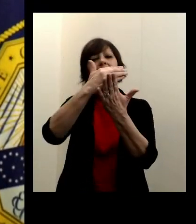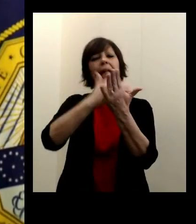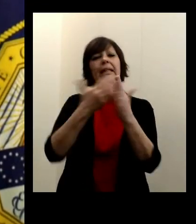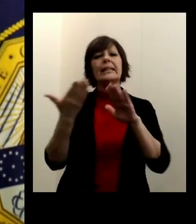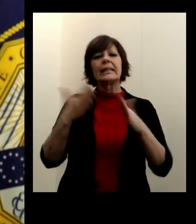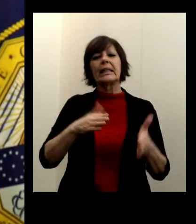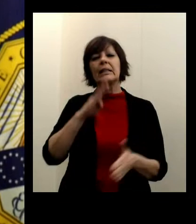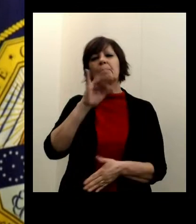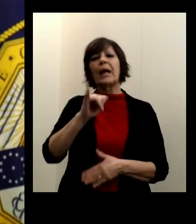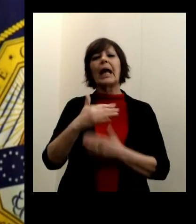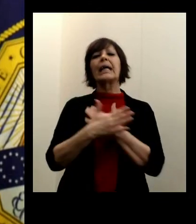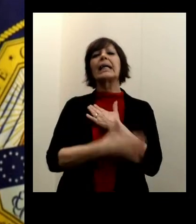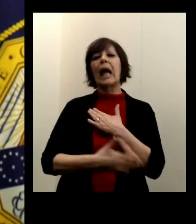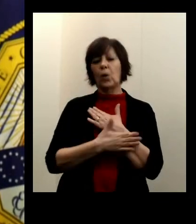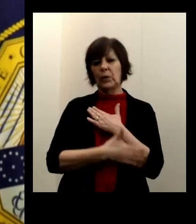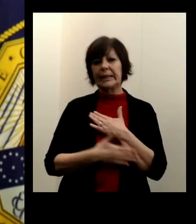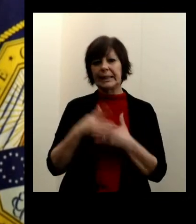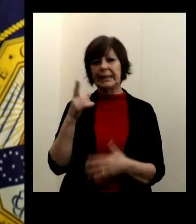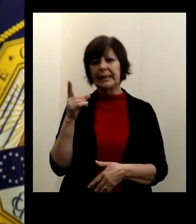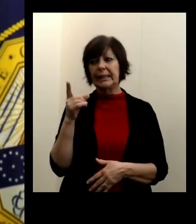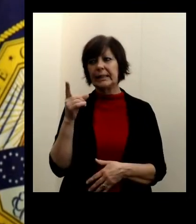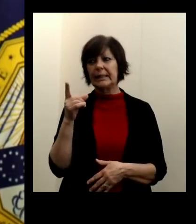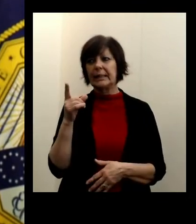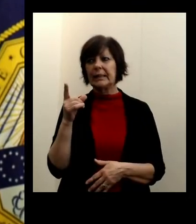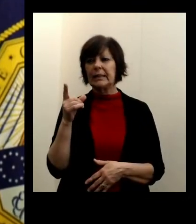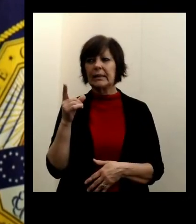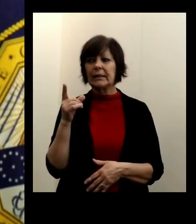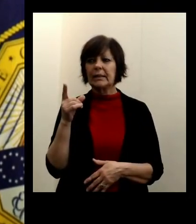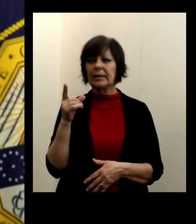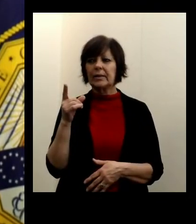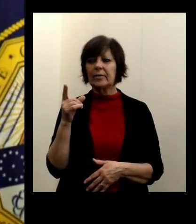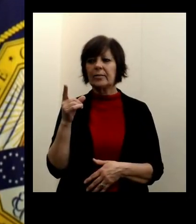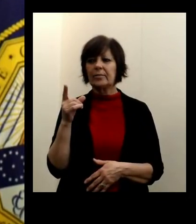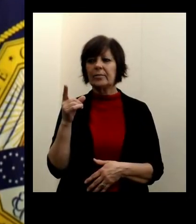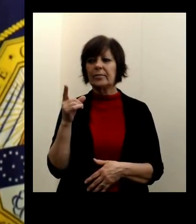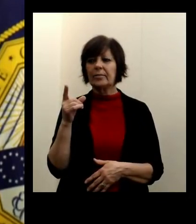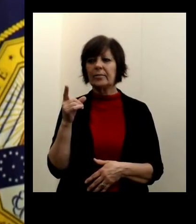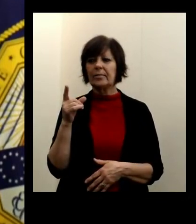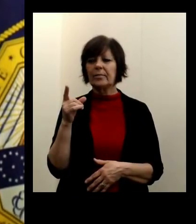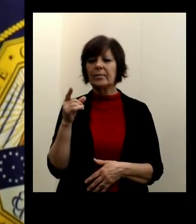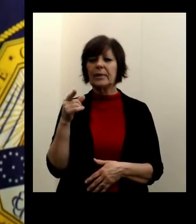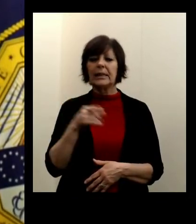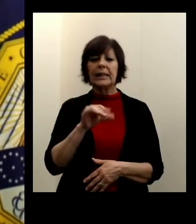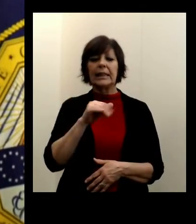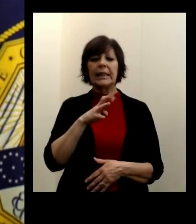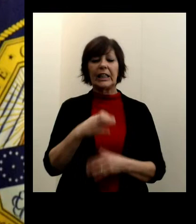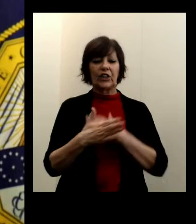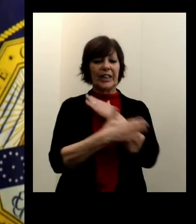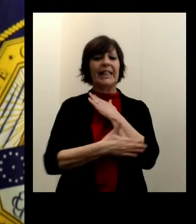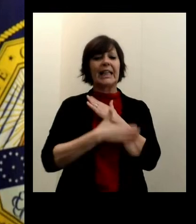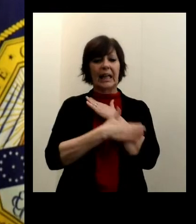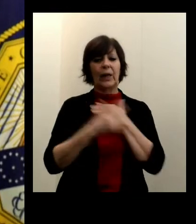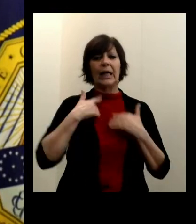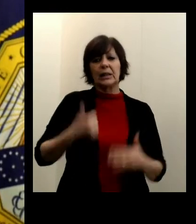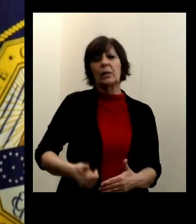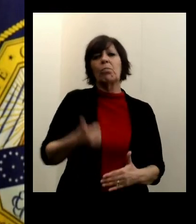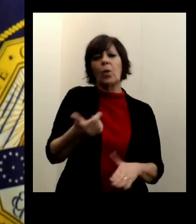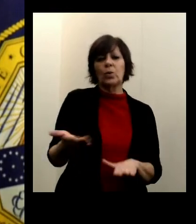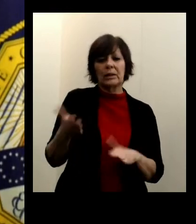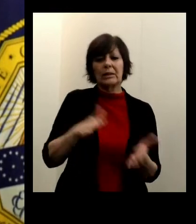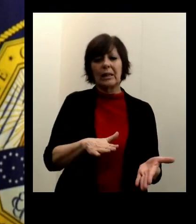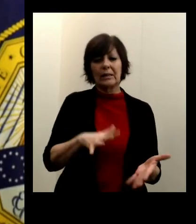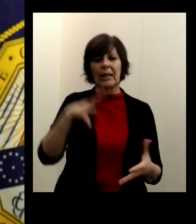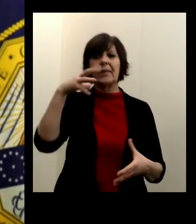weeks, most days with very few exceptions, Erie County has the most deaths. And that includes the New York